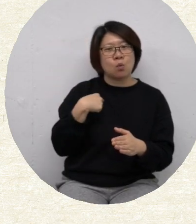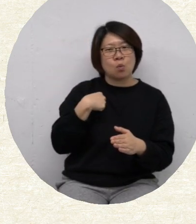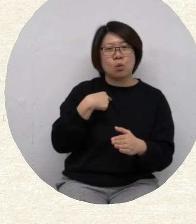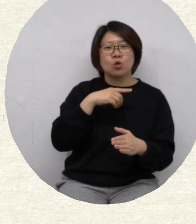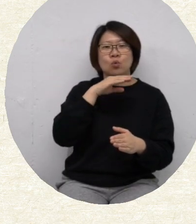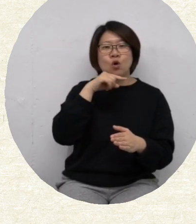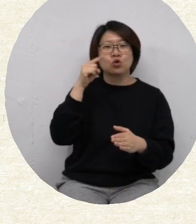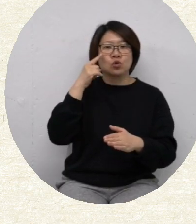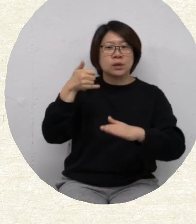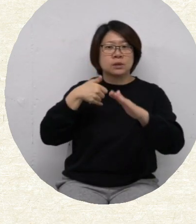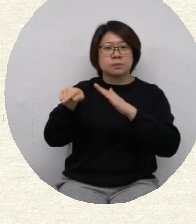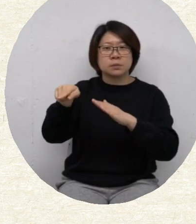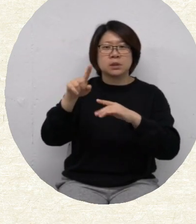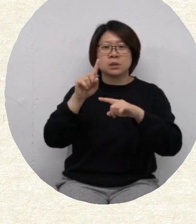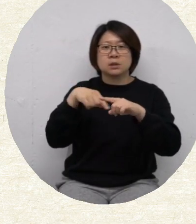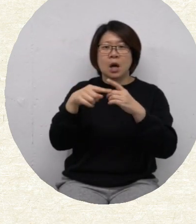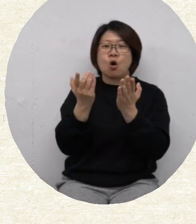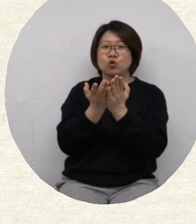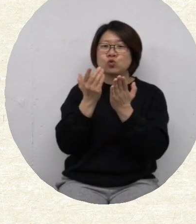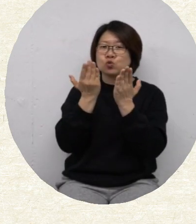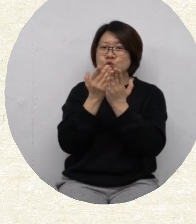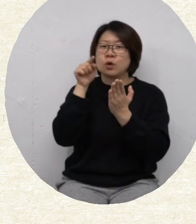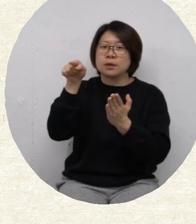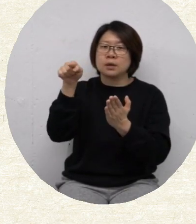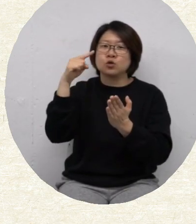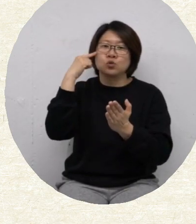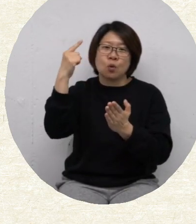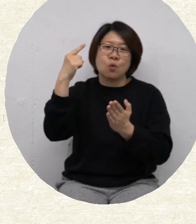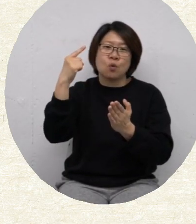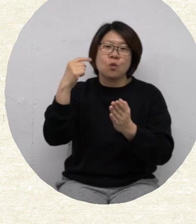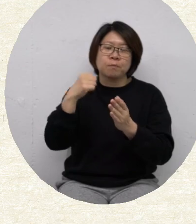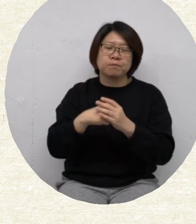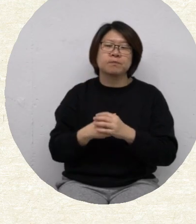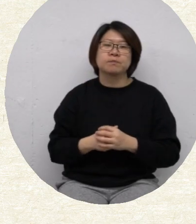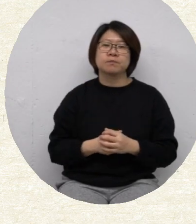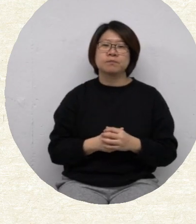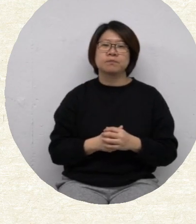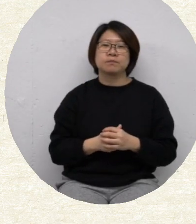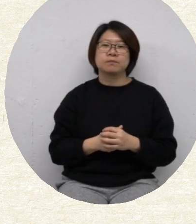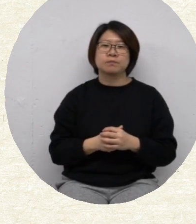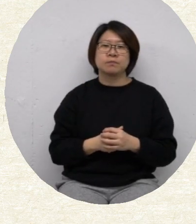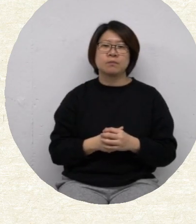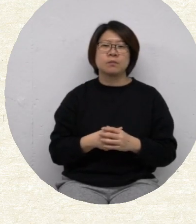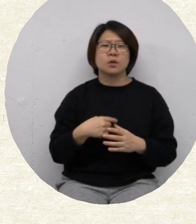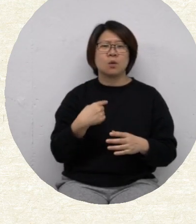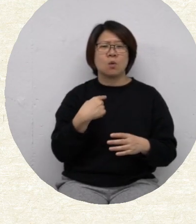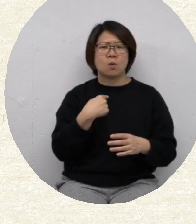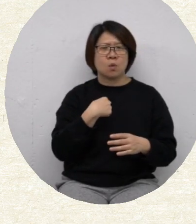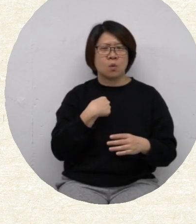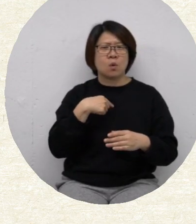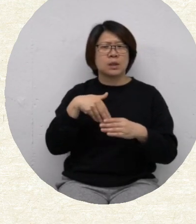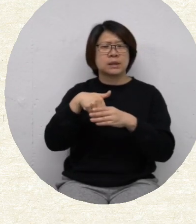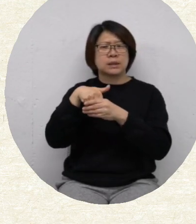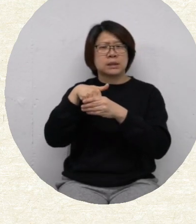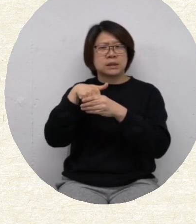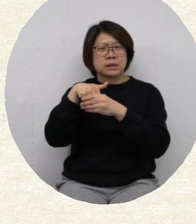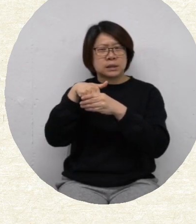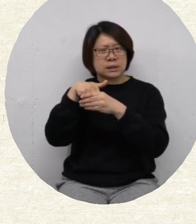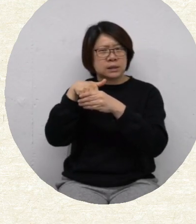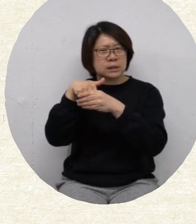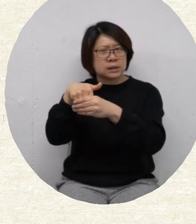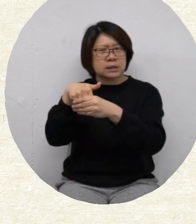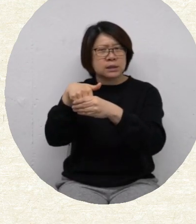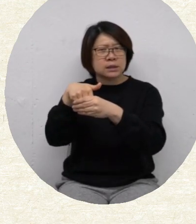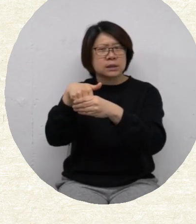exams to get into university. Right. You do the drawing exam and the painting exam. So before you